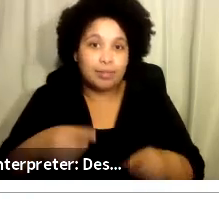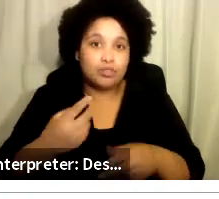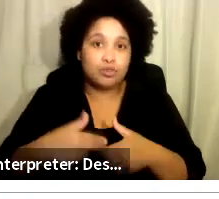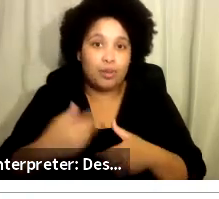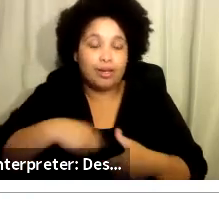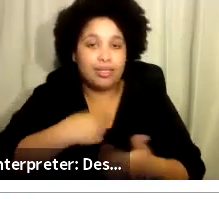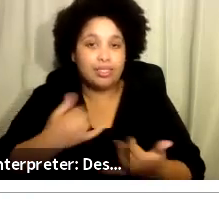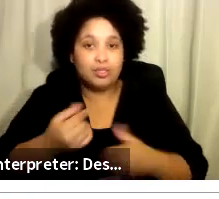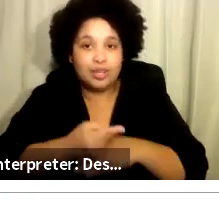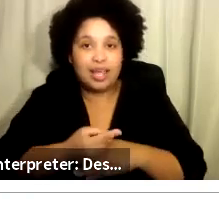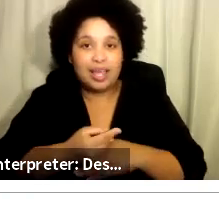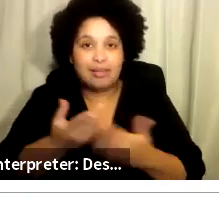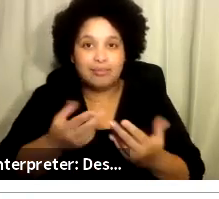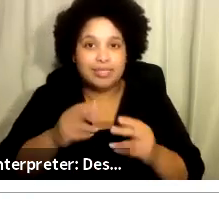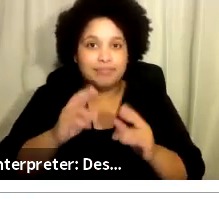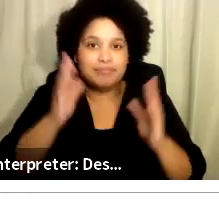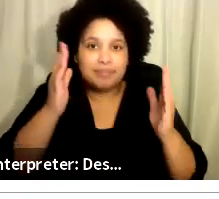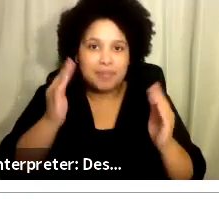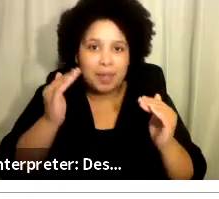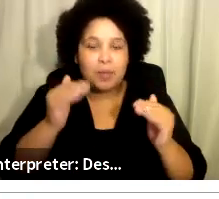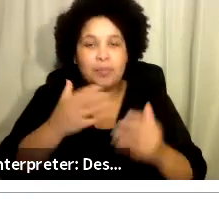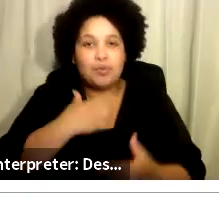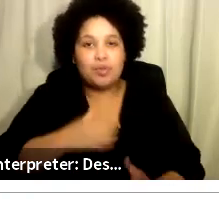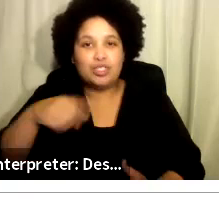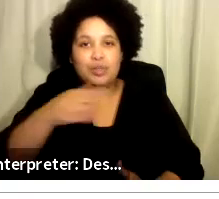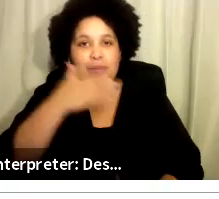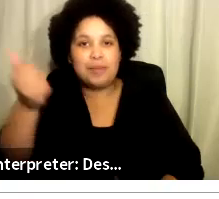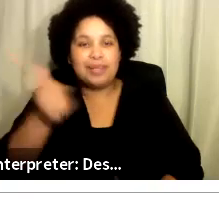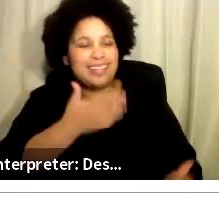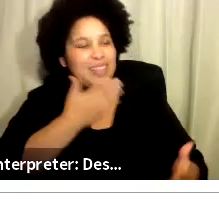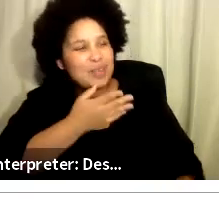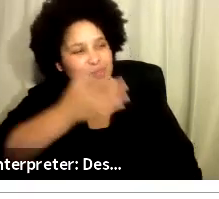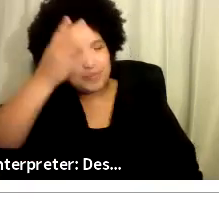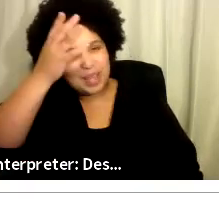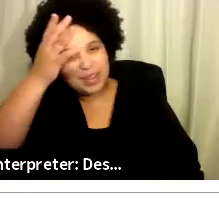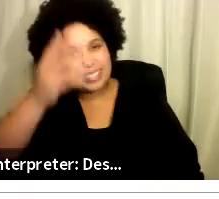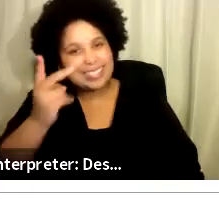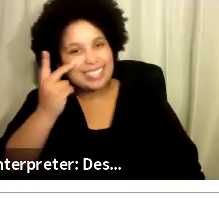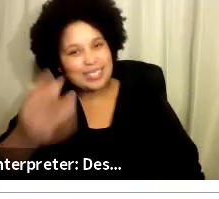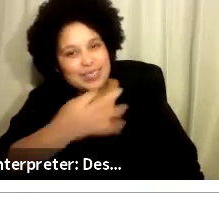wish you the best. Thank you, parents. See you guys soon. Thank you.